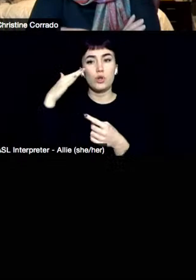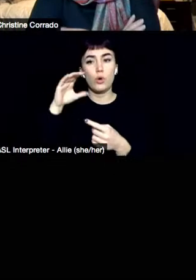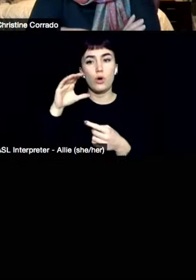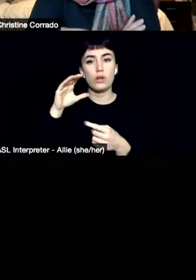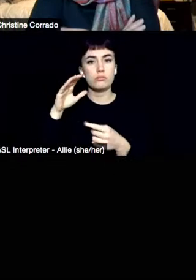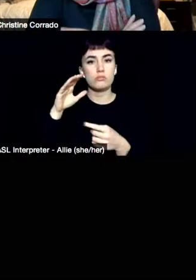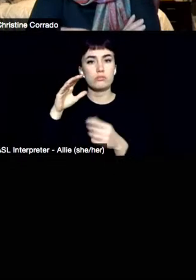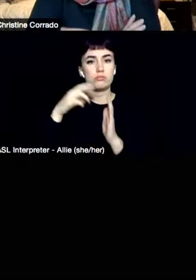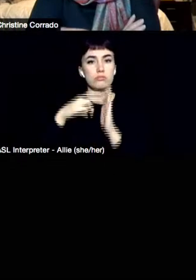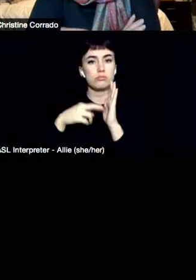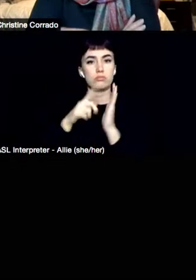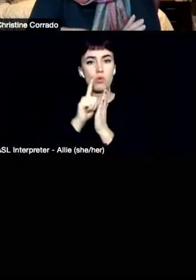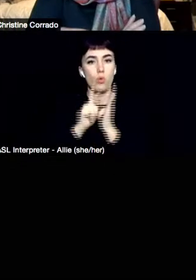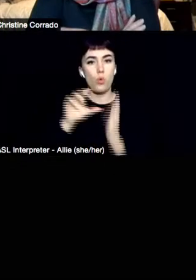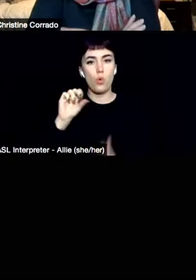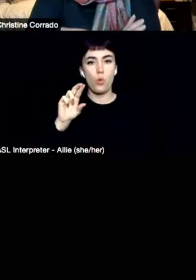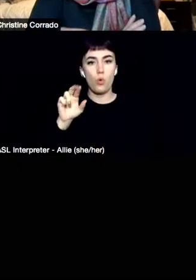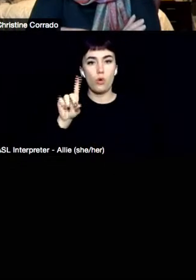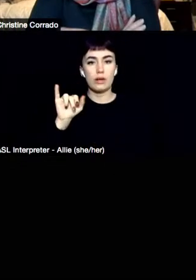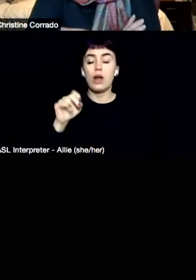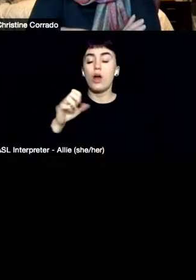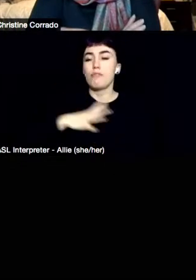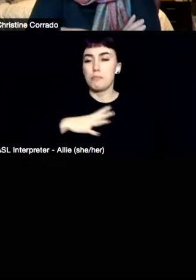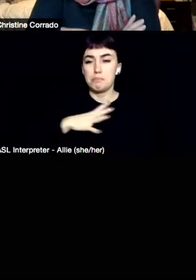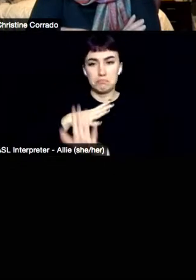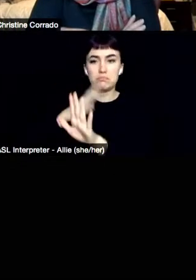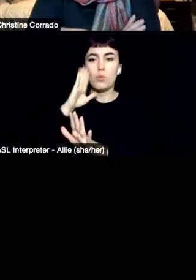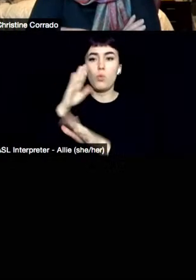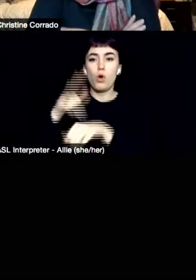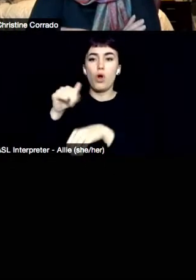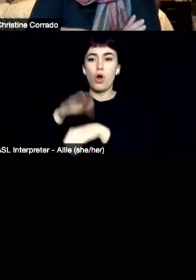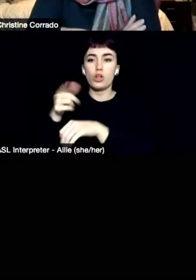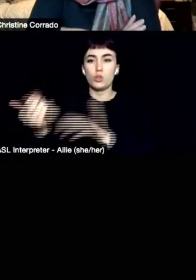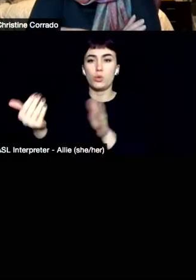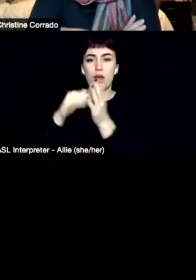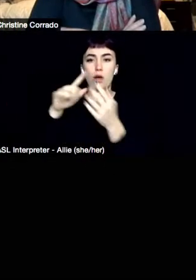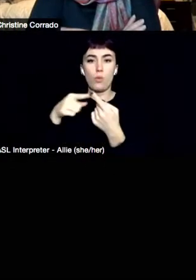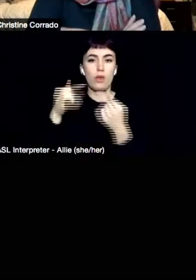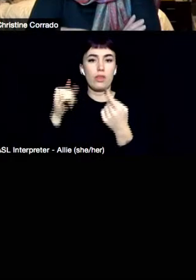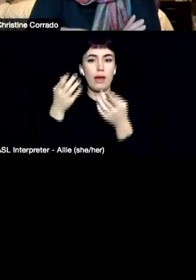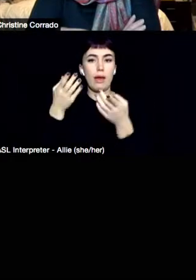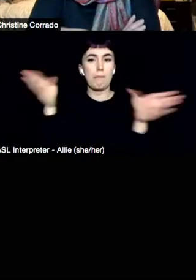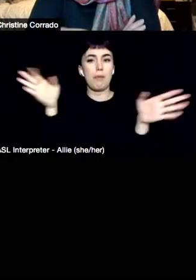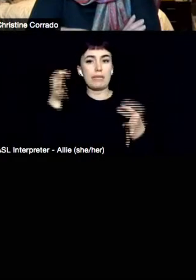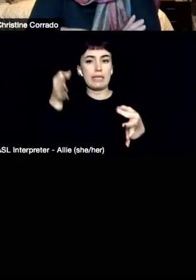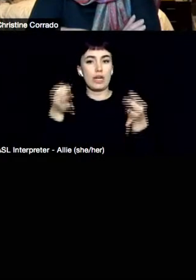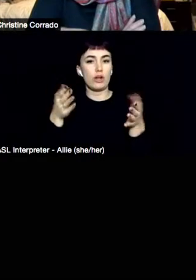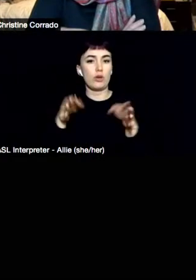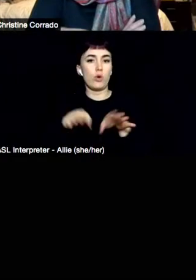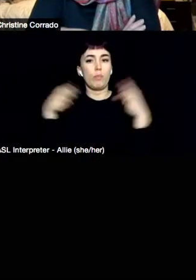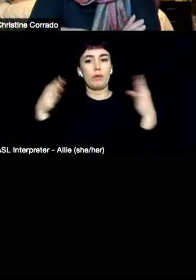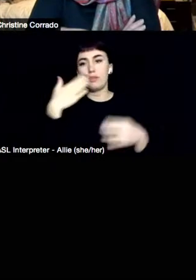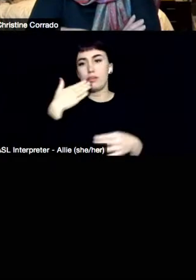was my comment. That's fine. Then we'll call on you again when that public hearing opens. Thank you. Thank